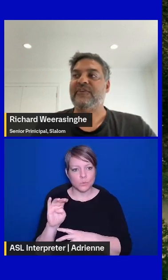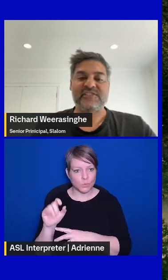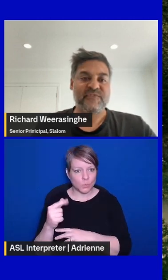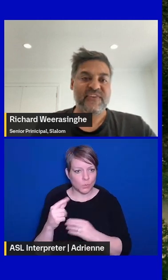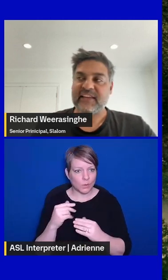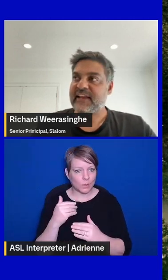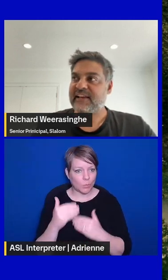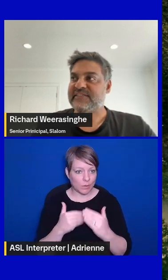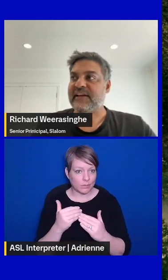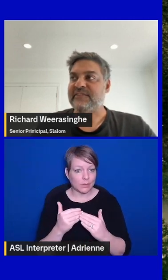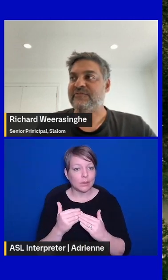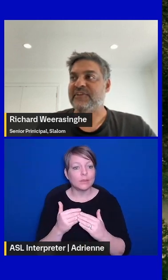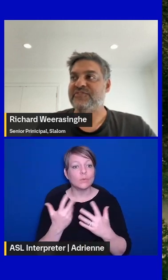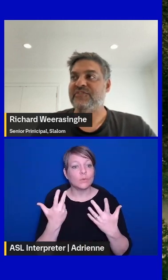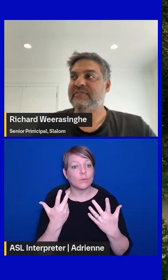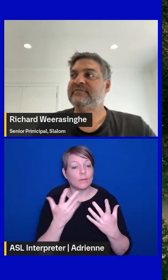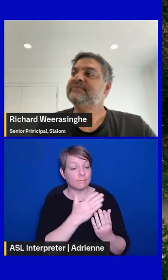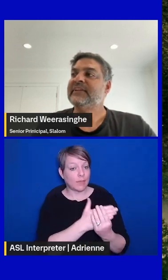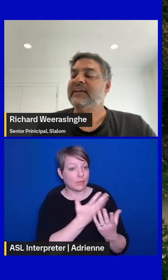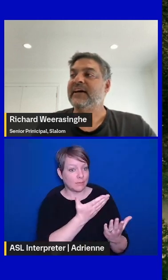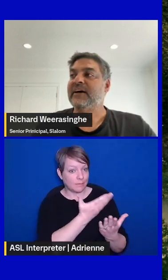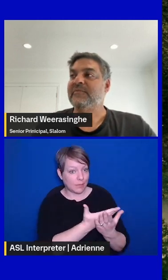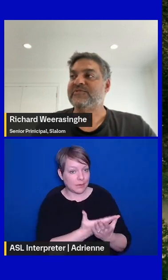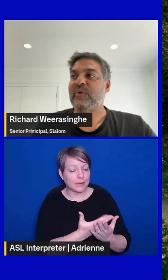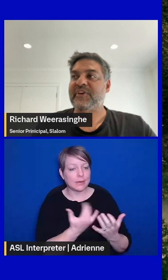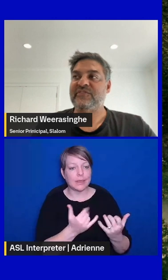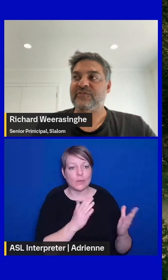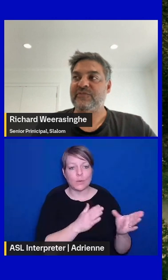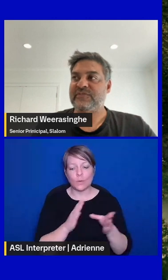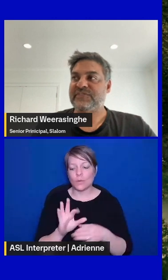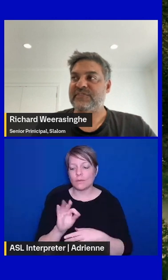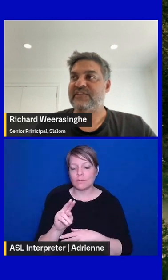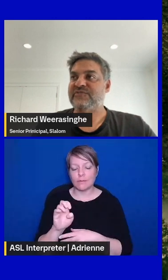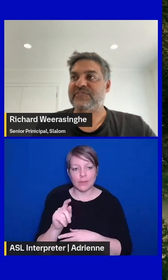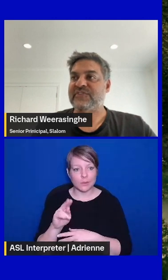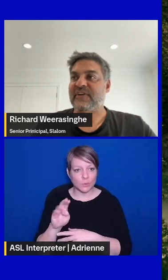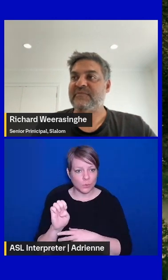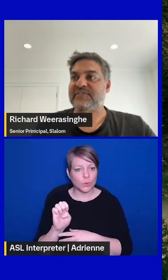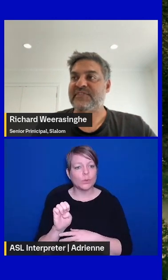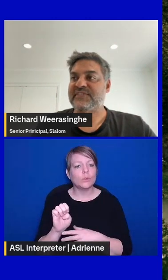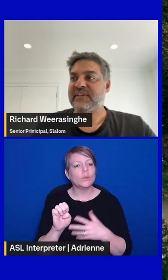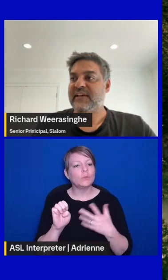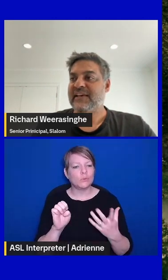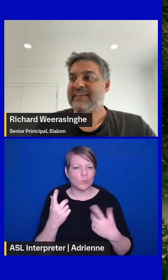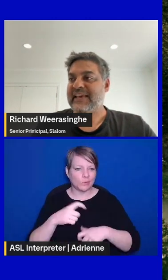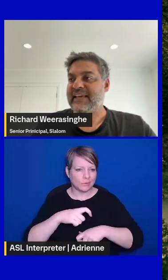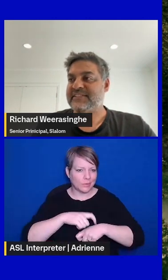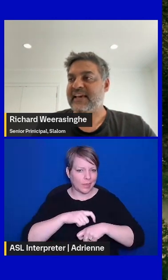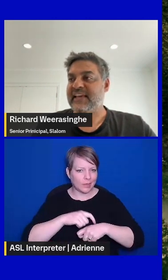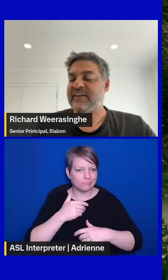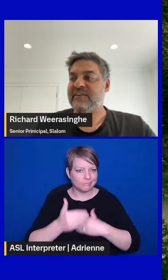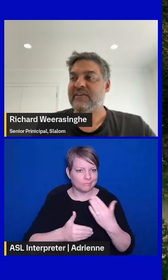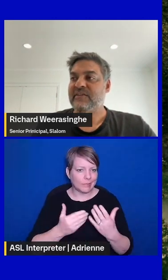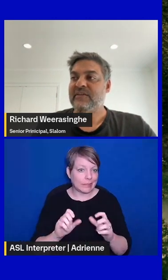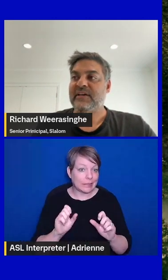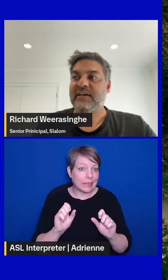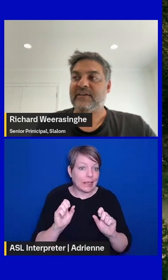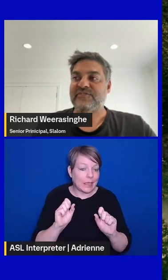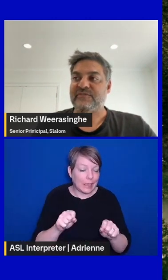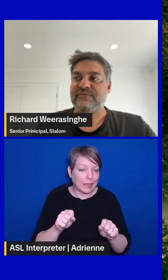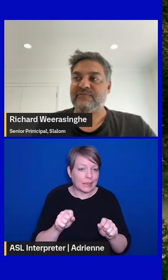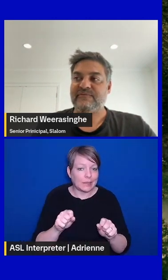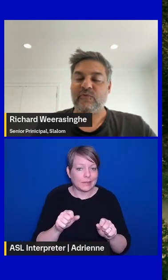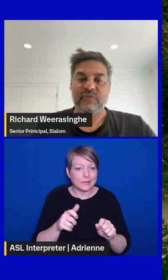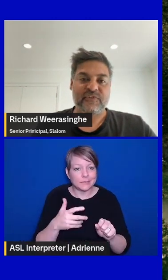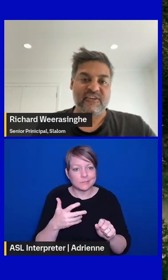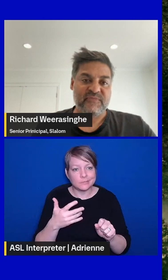So files have been validated. It's starting to fine tune. So what we can do, just in the interest of time, because this can take sort